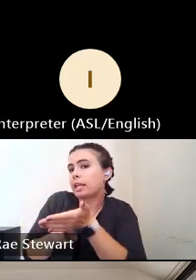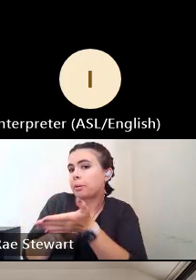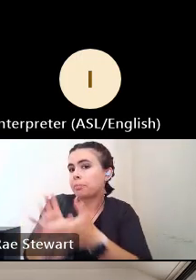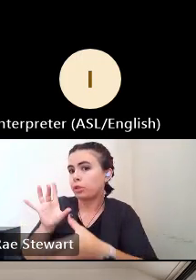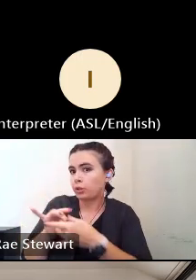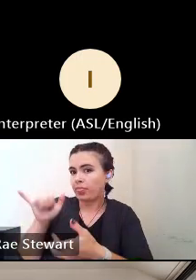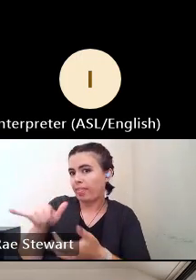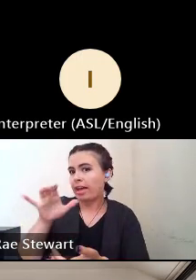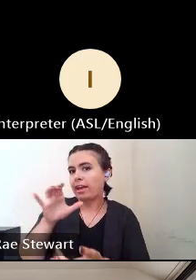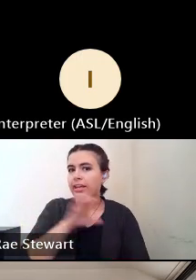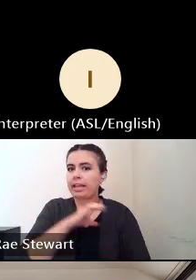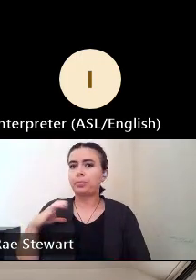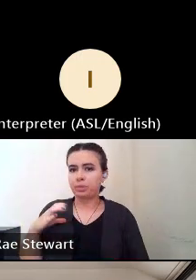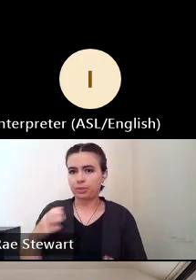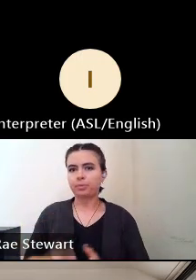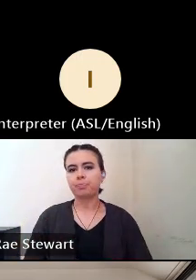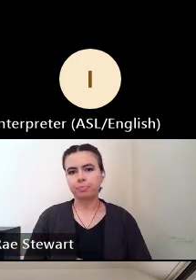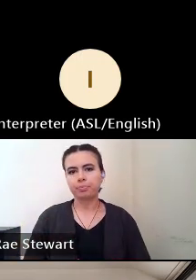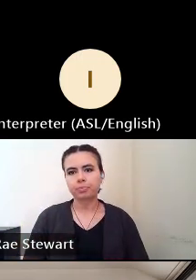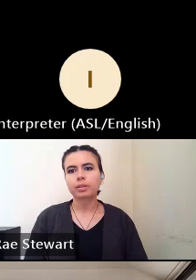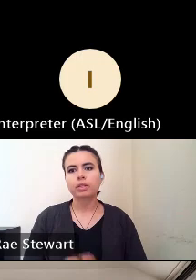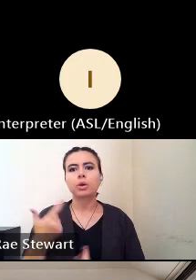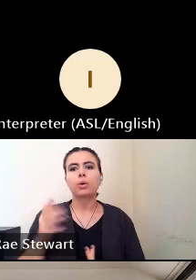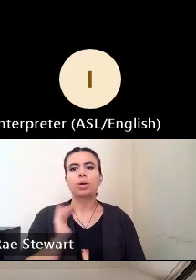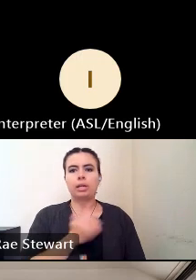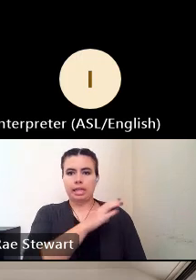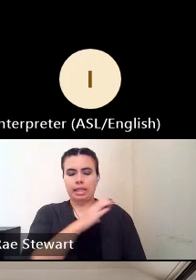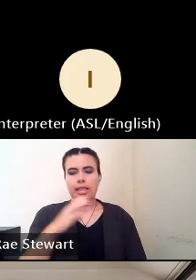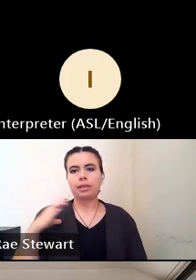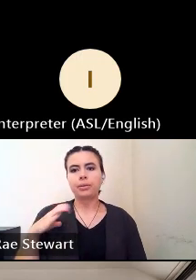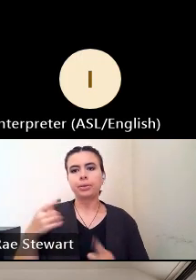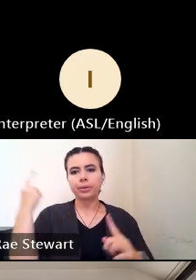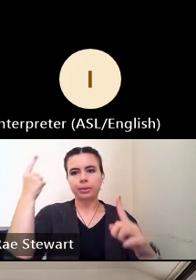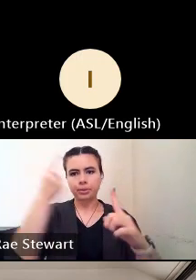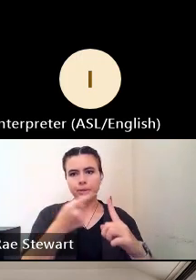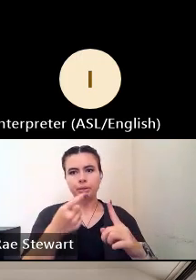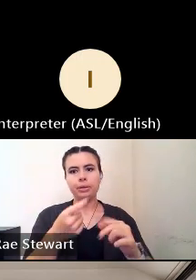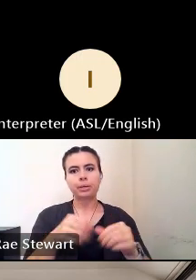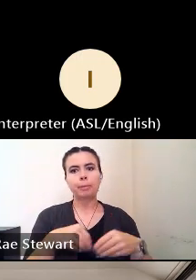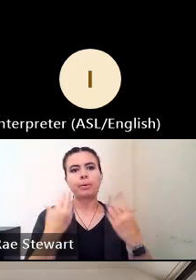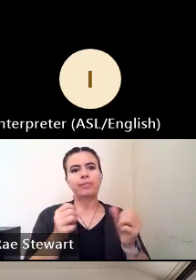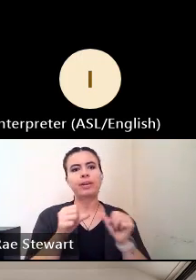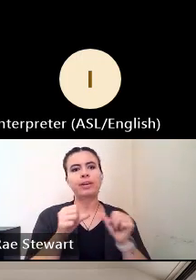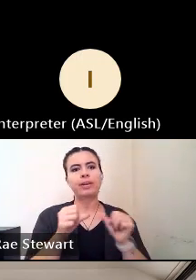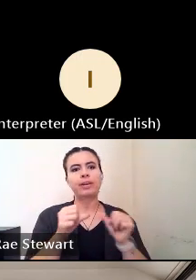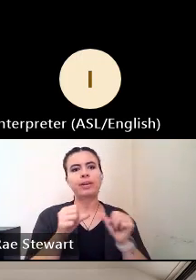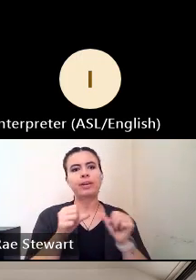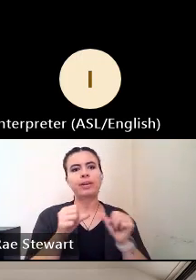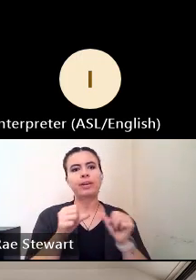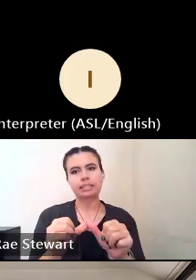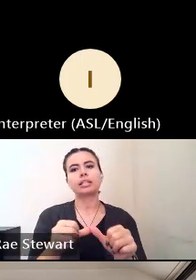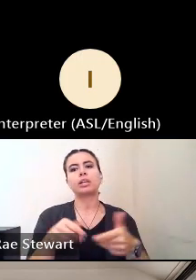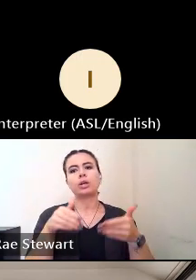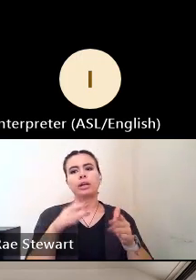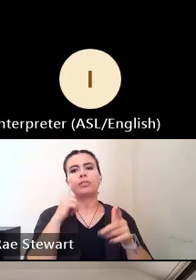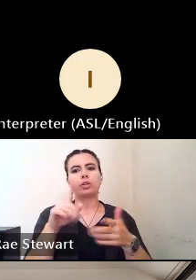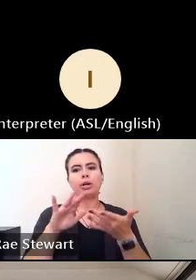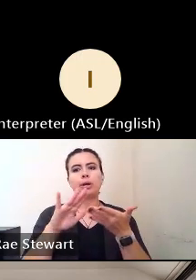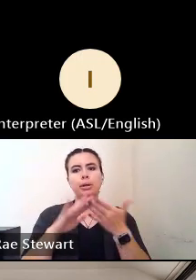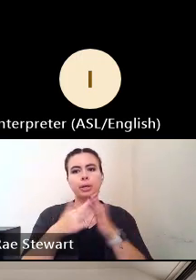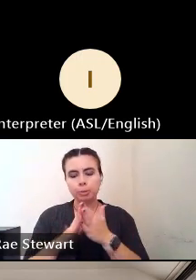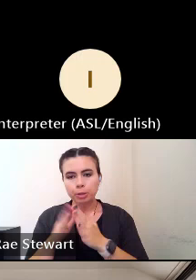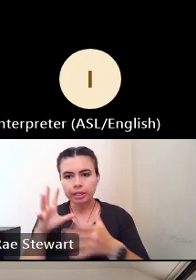Rural Stakeholder Advisory Council is intended to provide a consistent forum for community engagement, share learning, and advisory input as